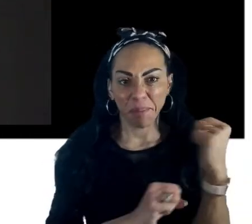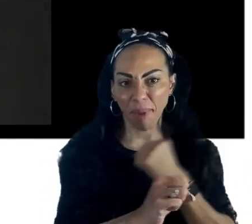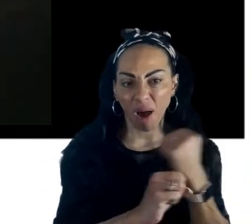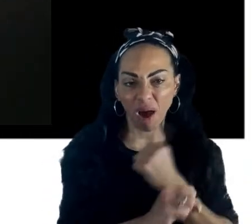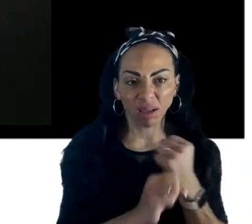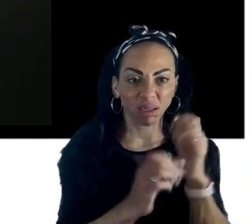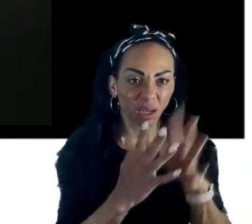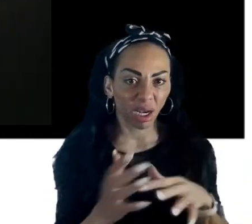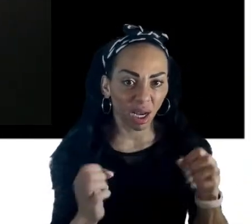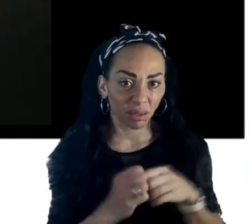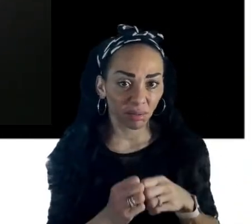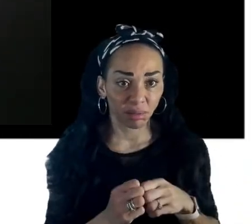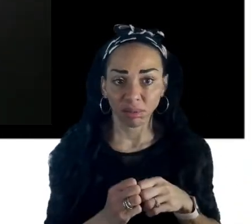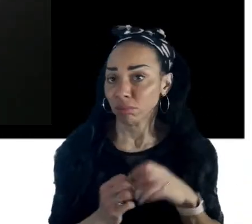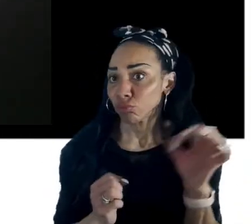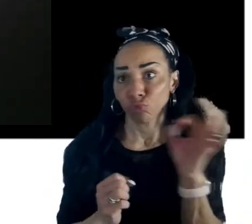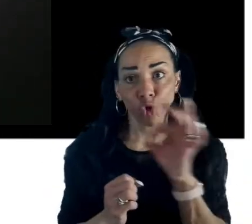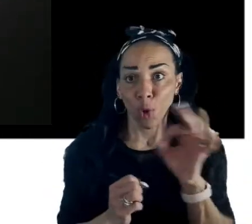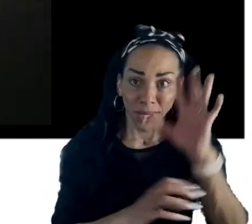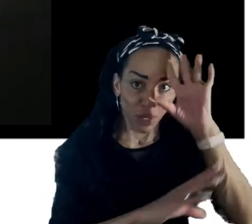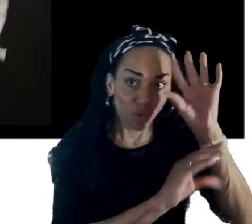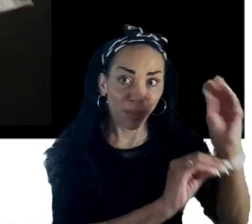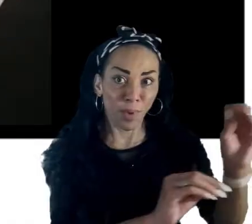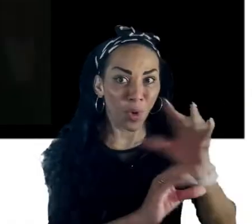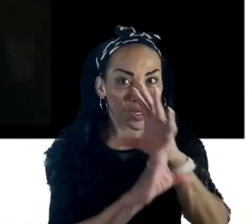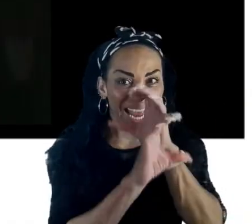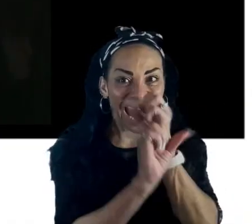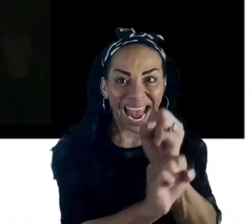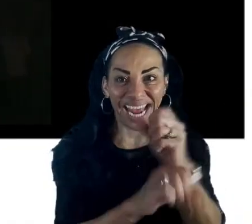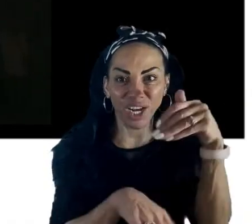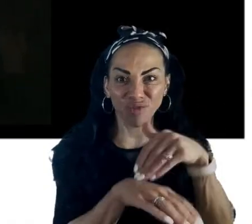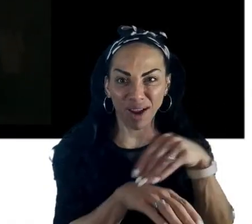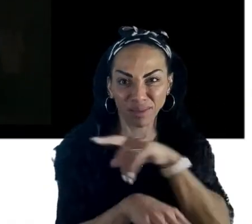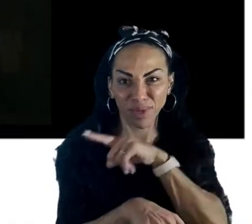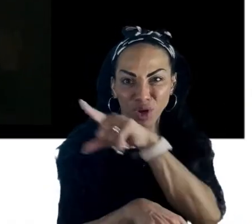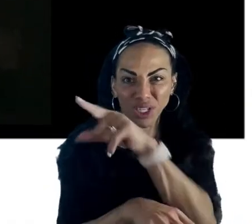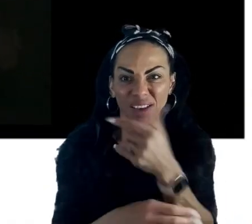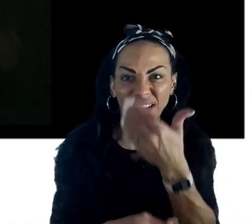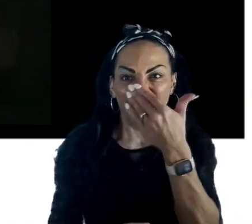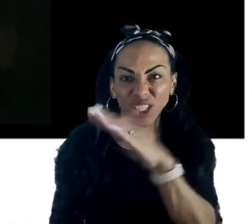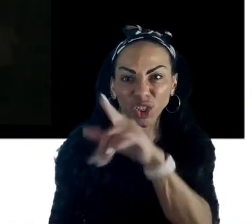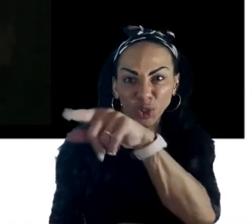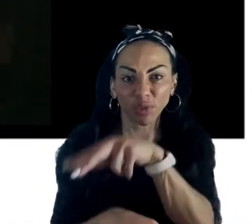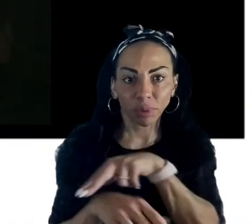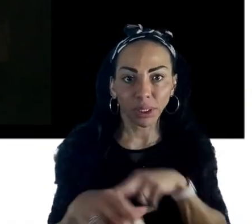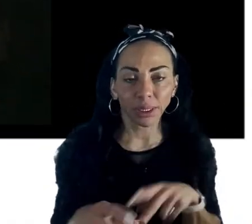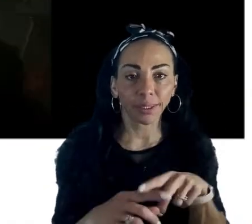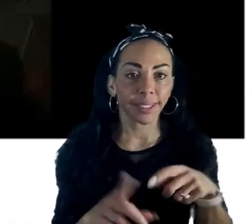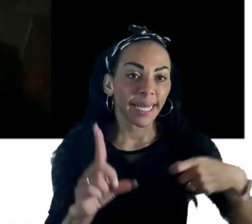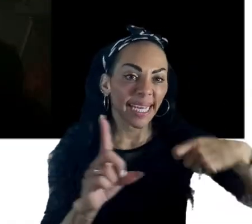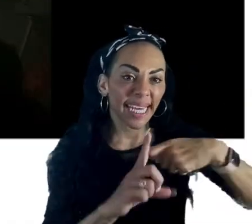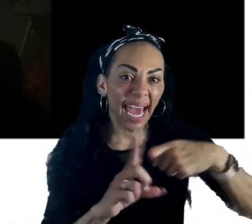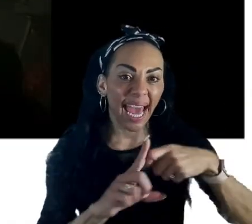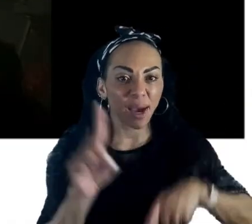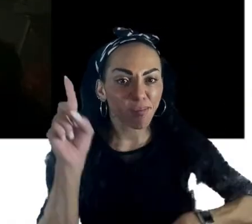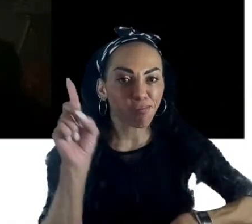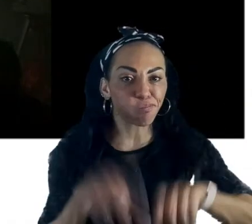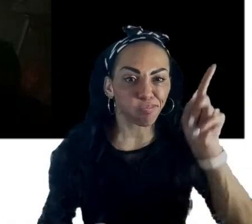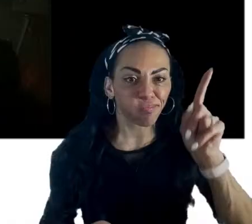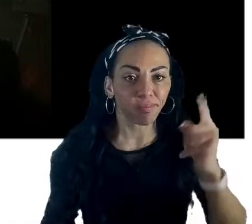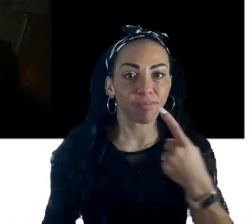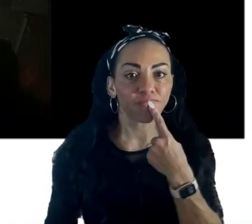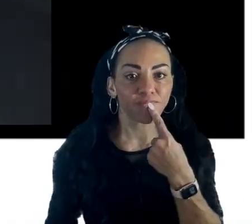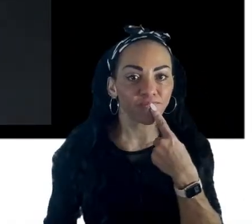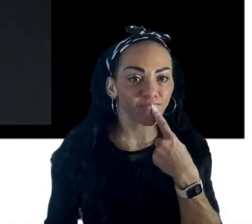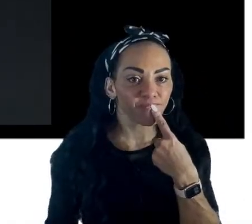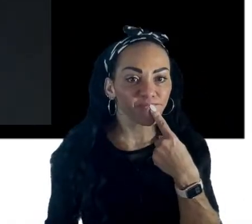report hate crimes because of the attitude of the police. K is for kick in the gob. To walk without fear with a kick in the